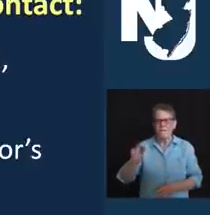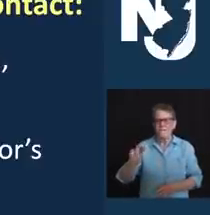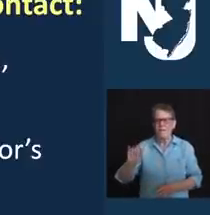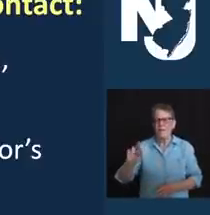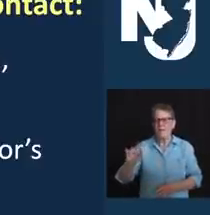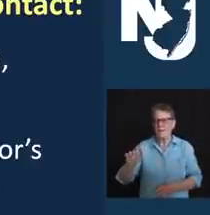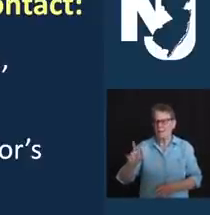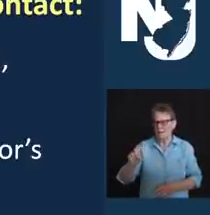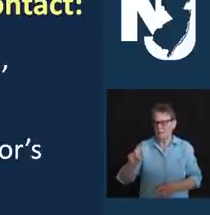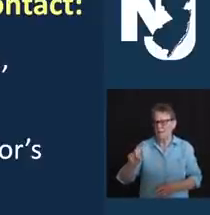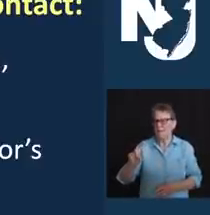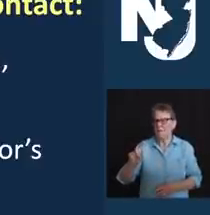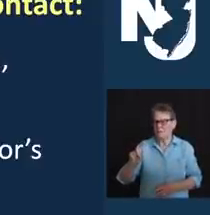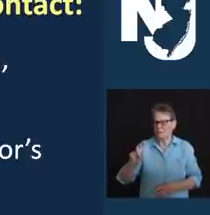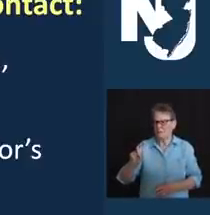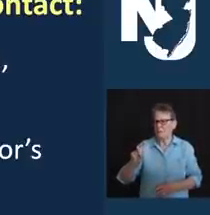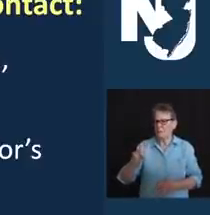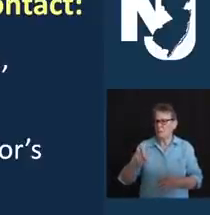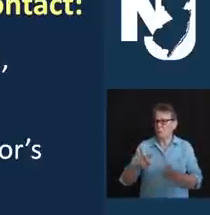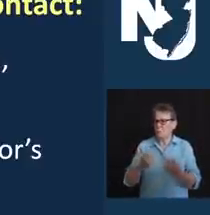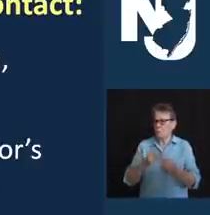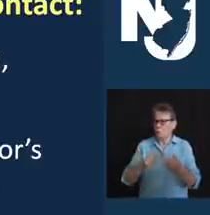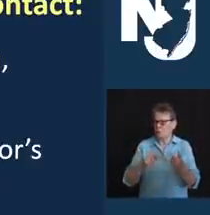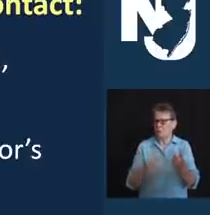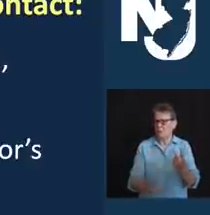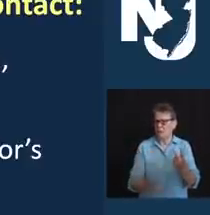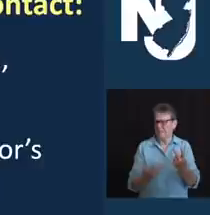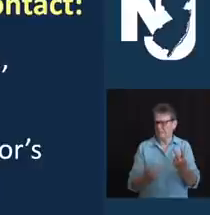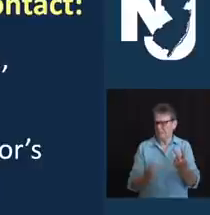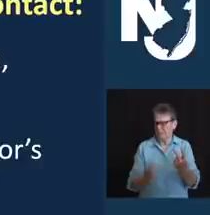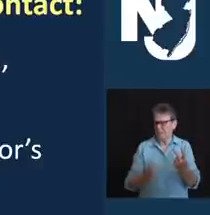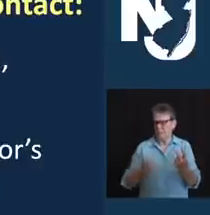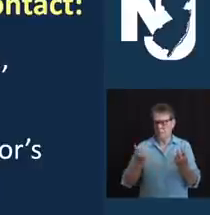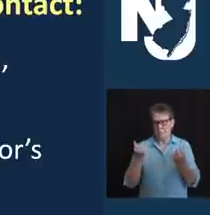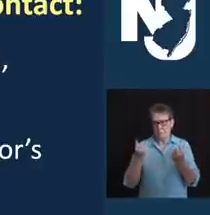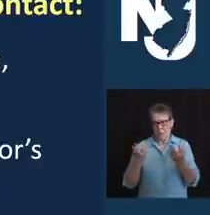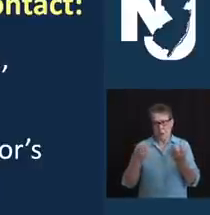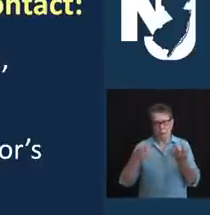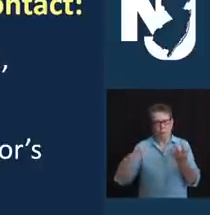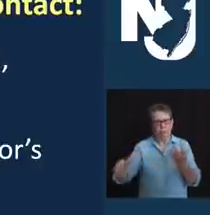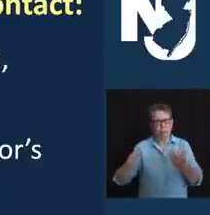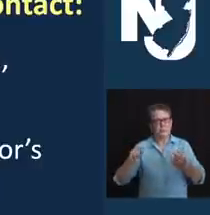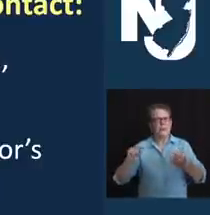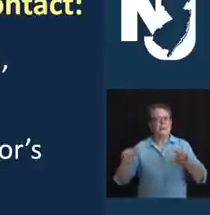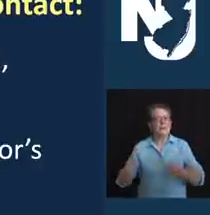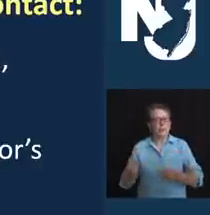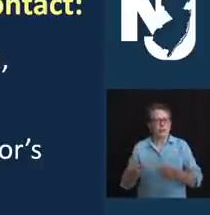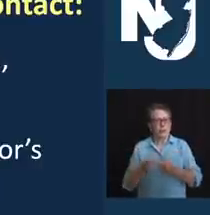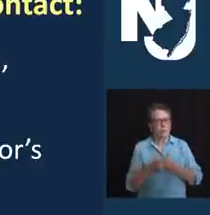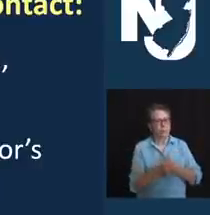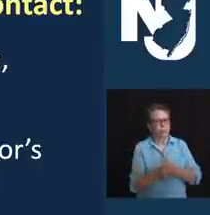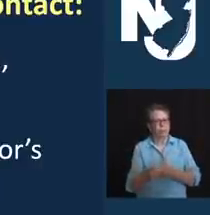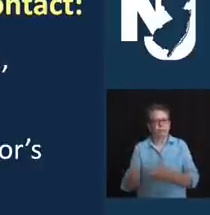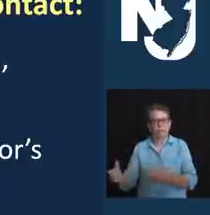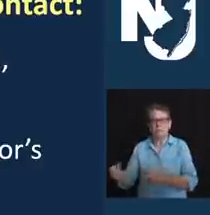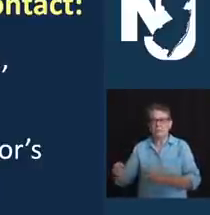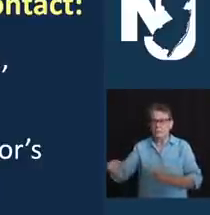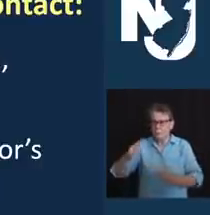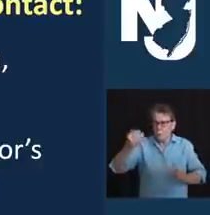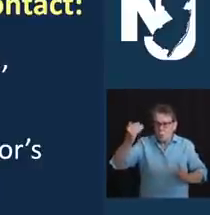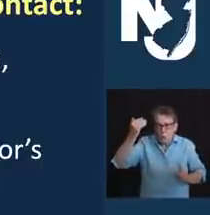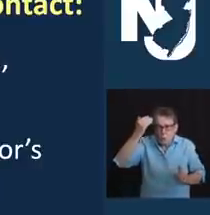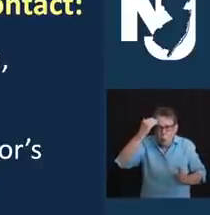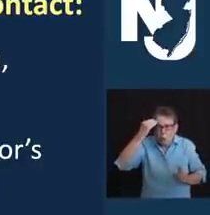some severely. Anyone with information should step forward and either call the State Police's Bridgeton Station,